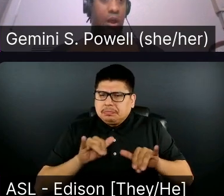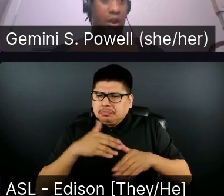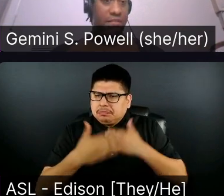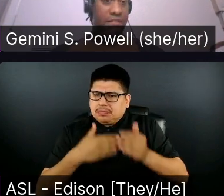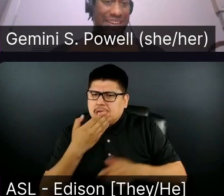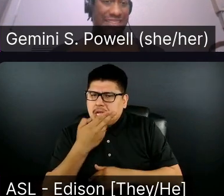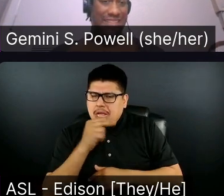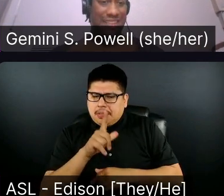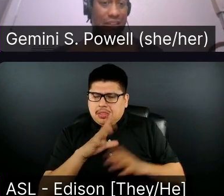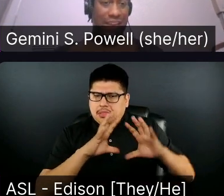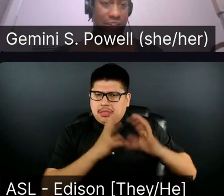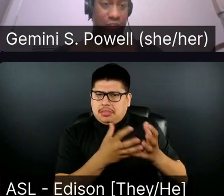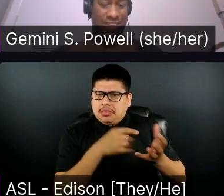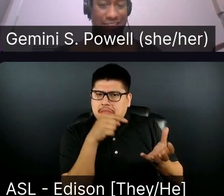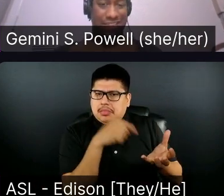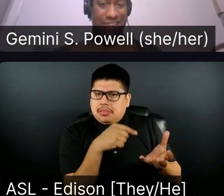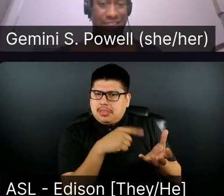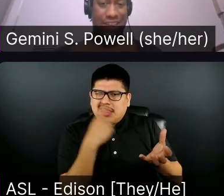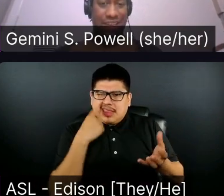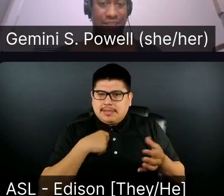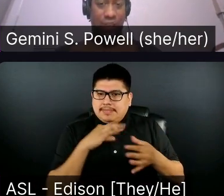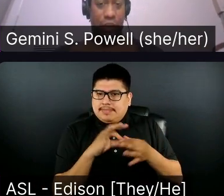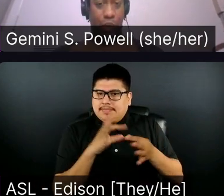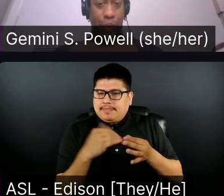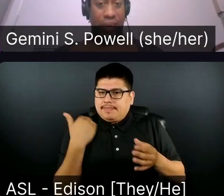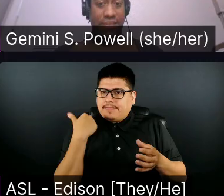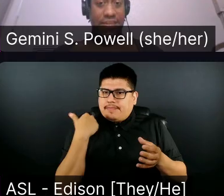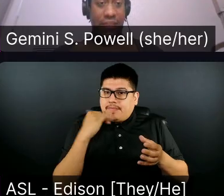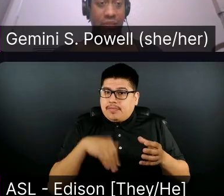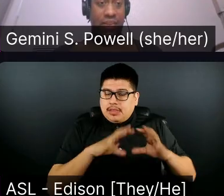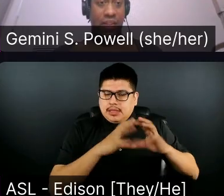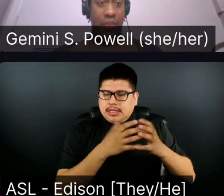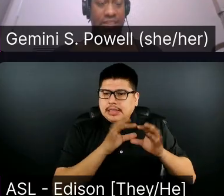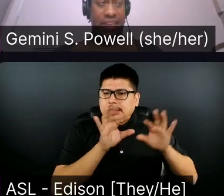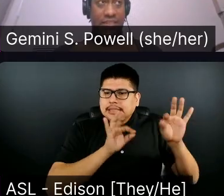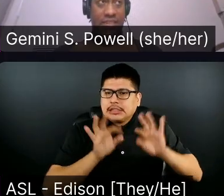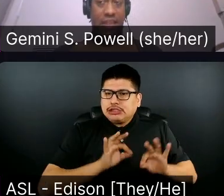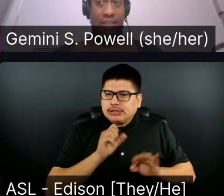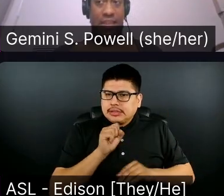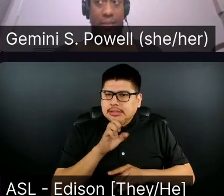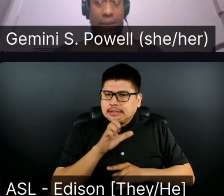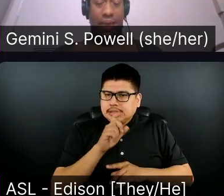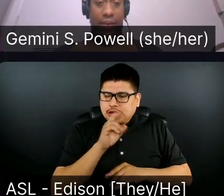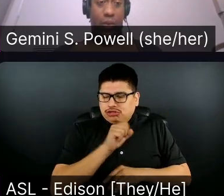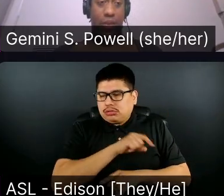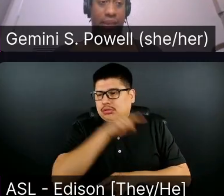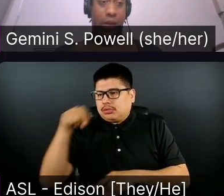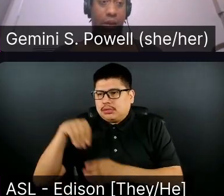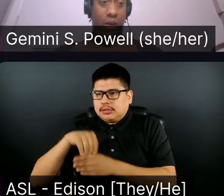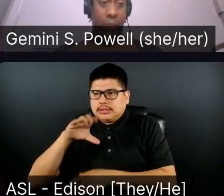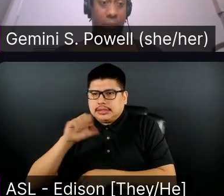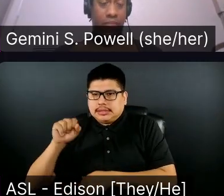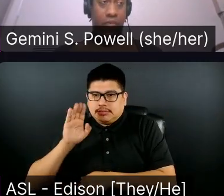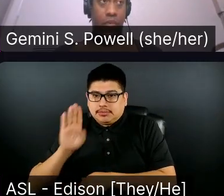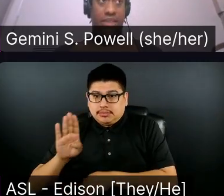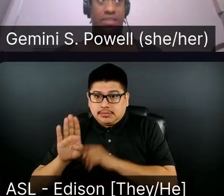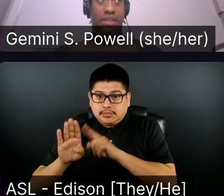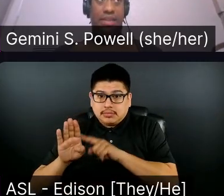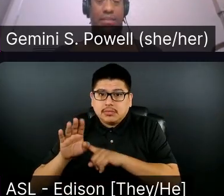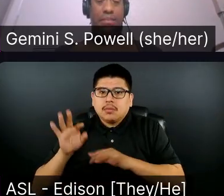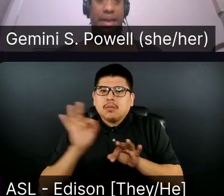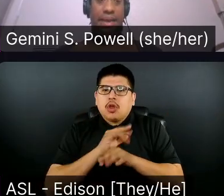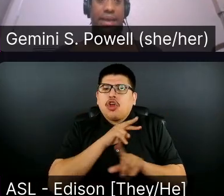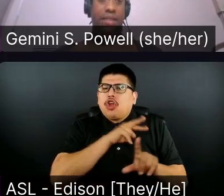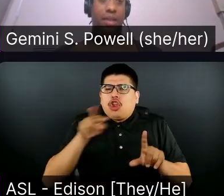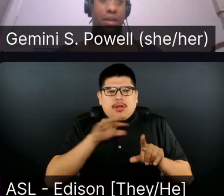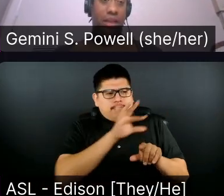before, are in fact selectors in CSS. We can take those elements and select them by what they are. We can